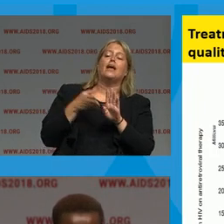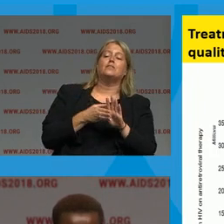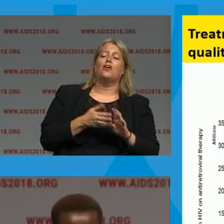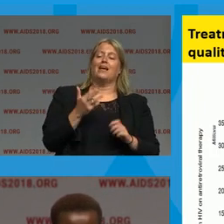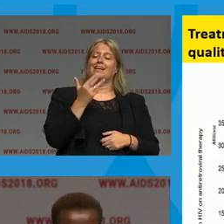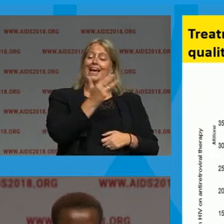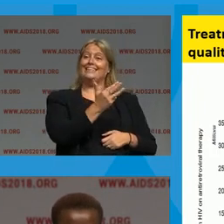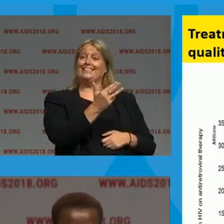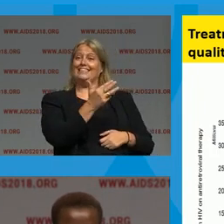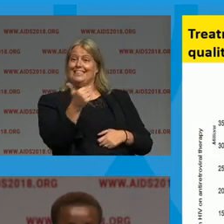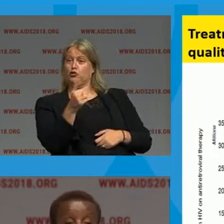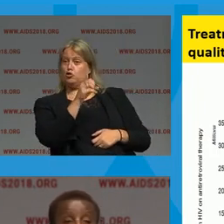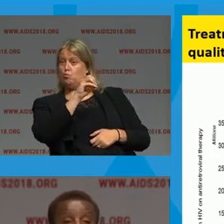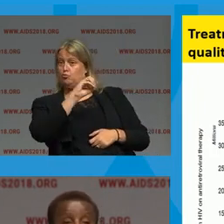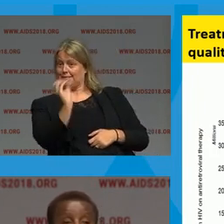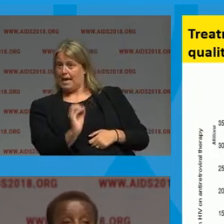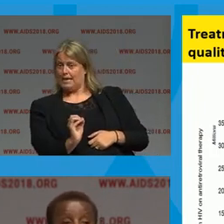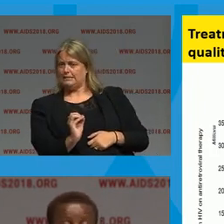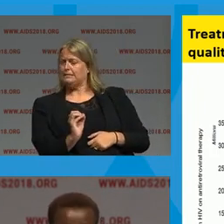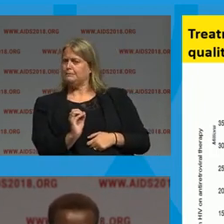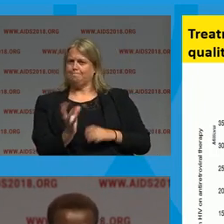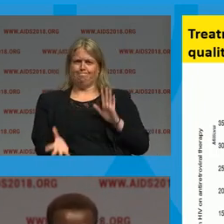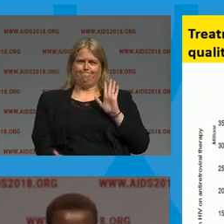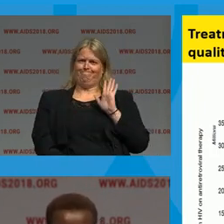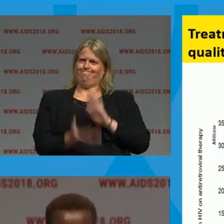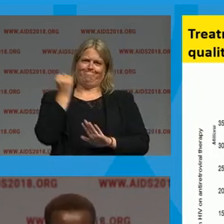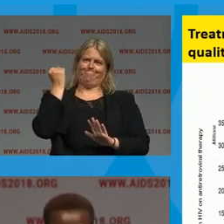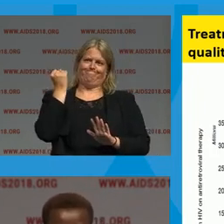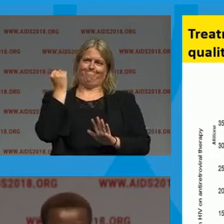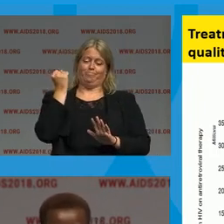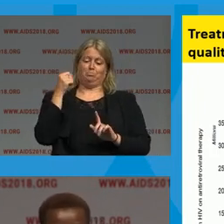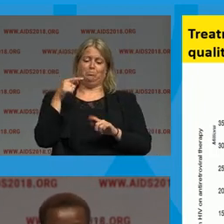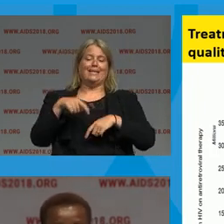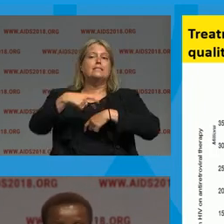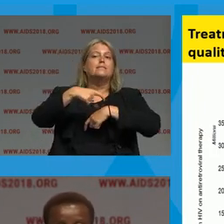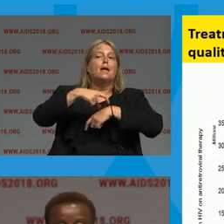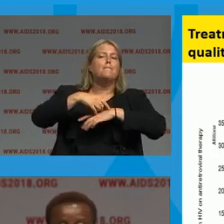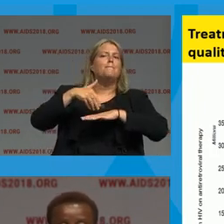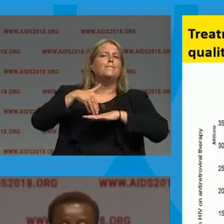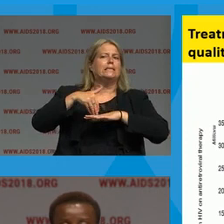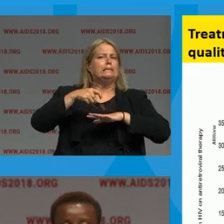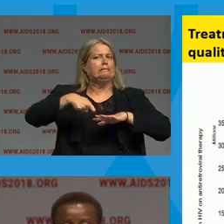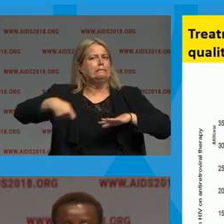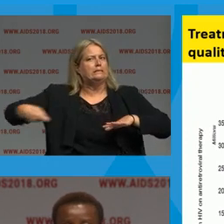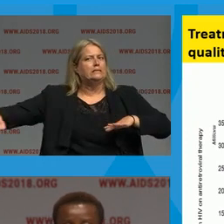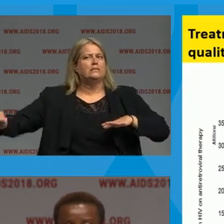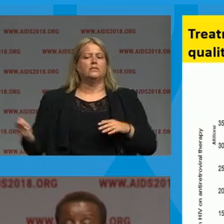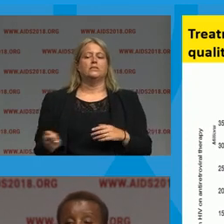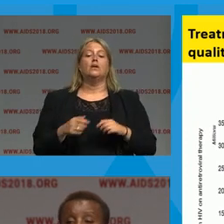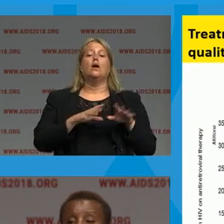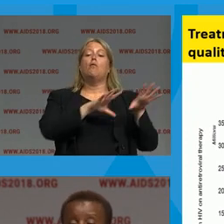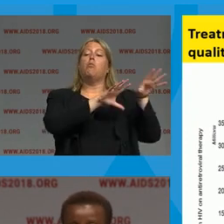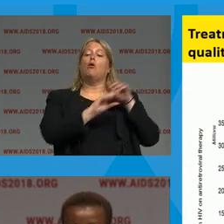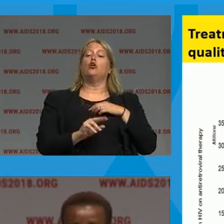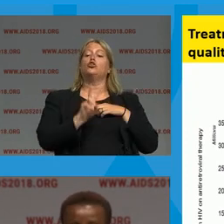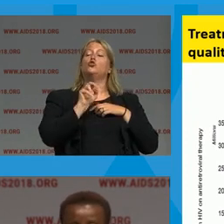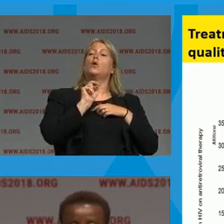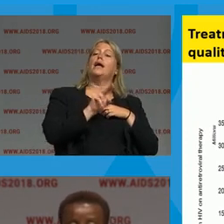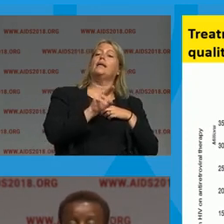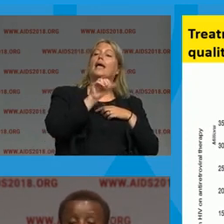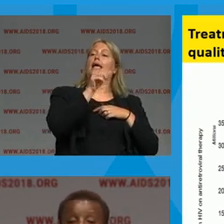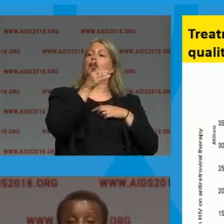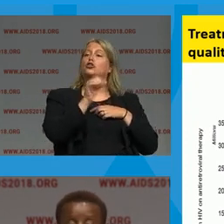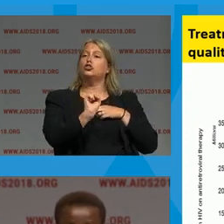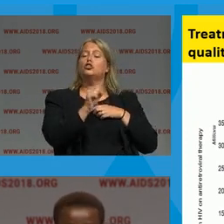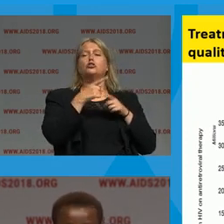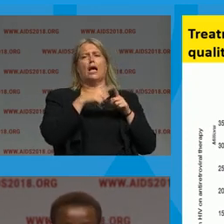96% may not actually be realized within the speed that needed to be. Modeling from UNAIDS and from